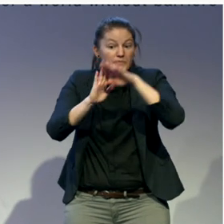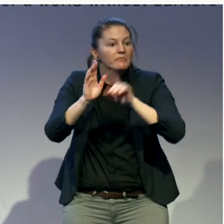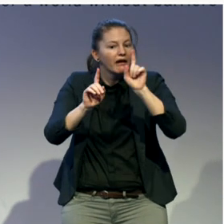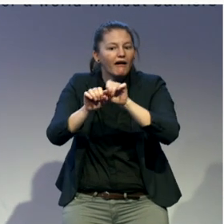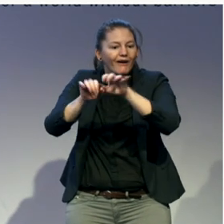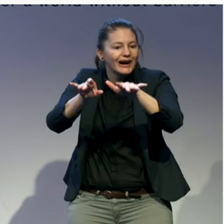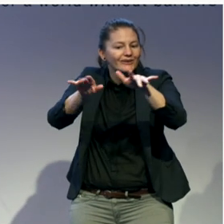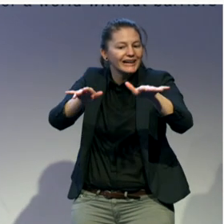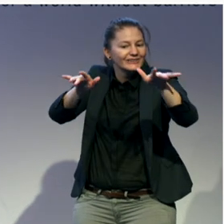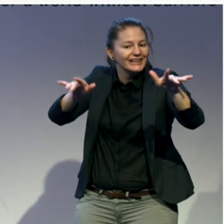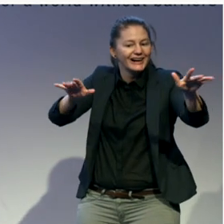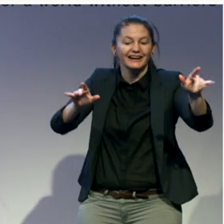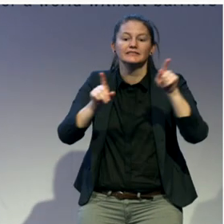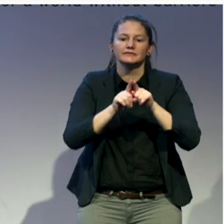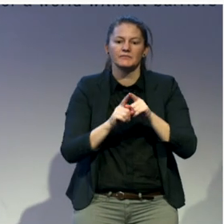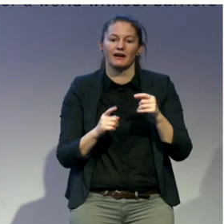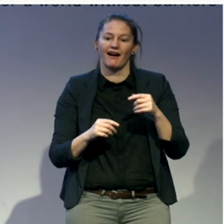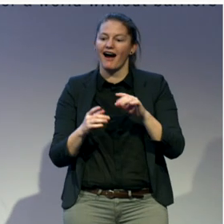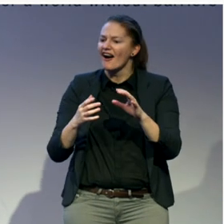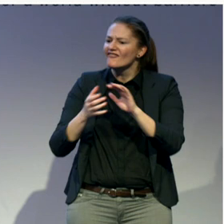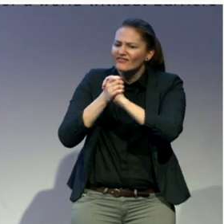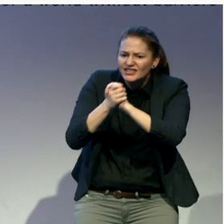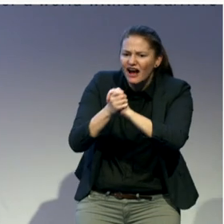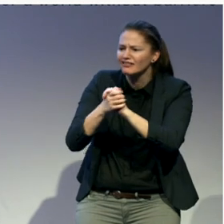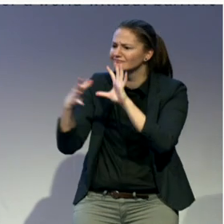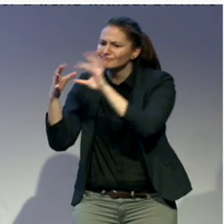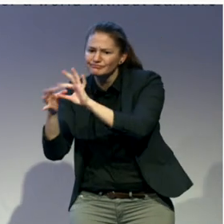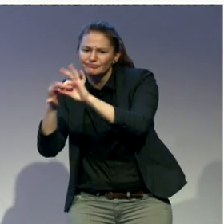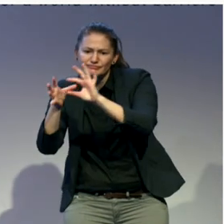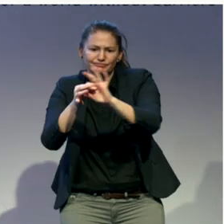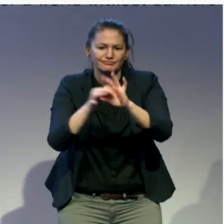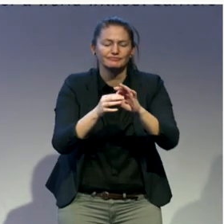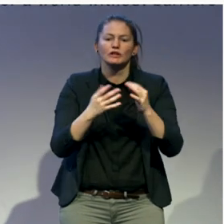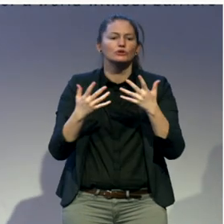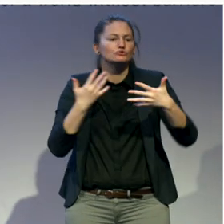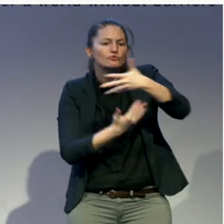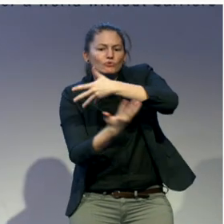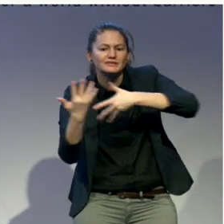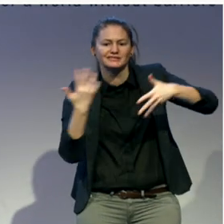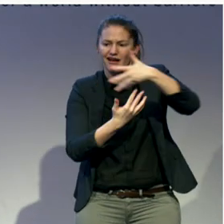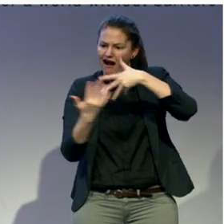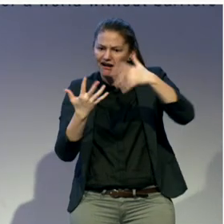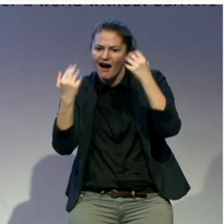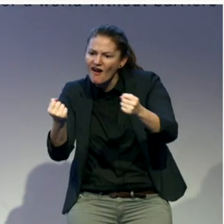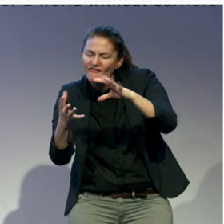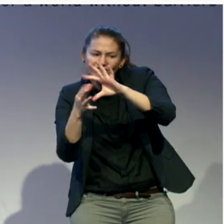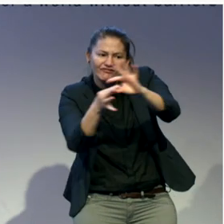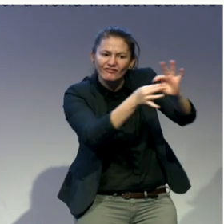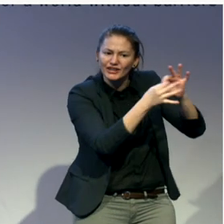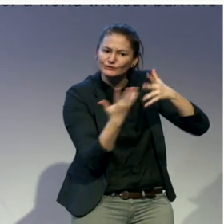it's also about finding friends and having social relationships. And also a lot is